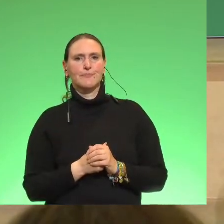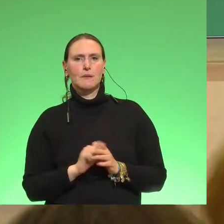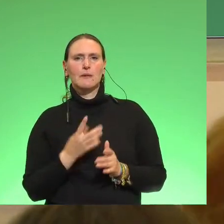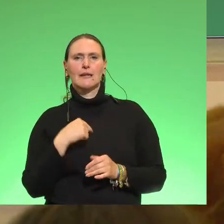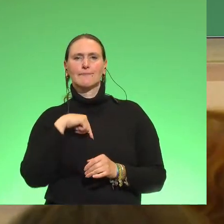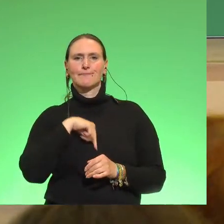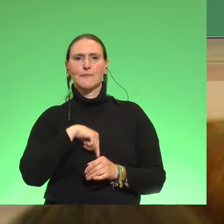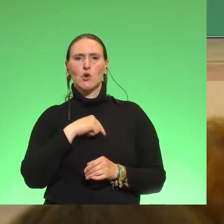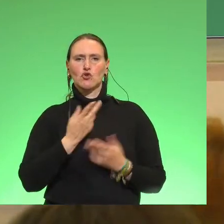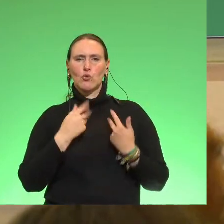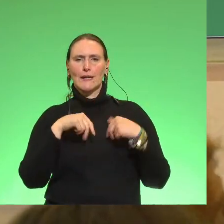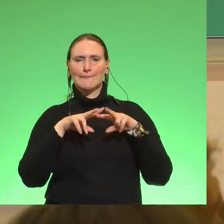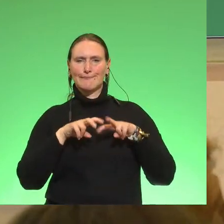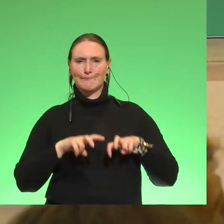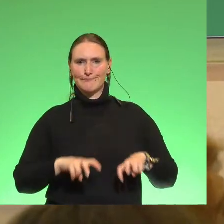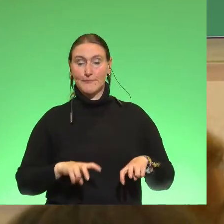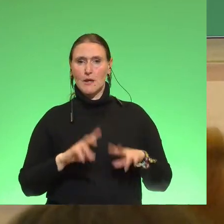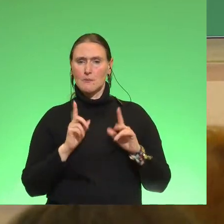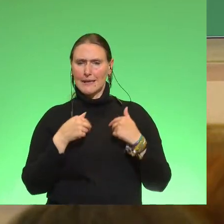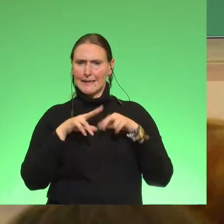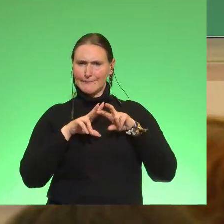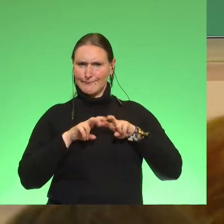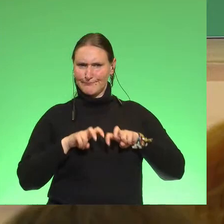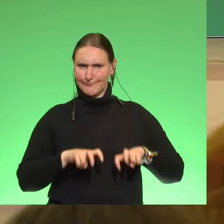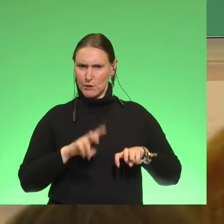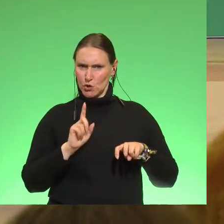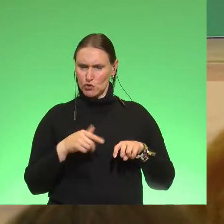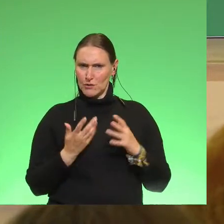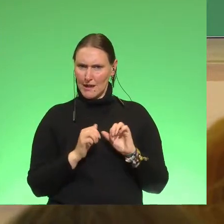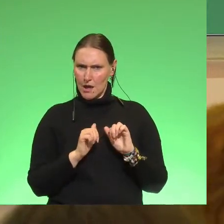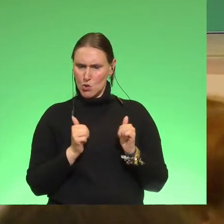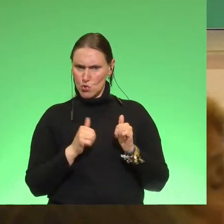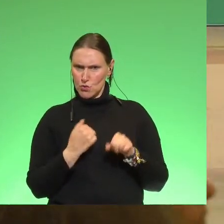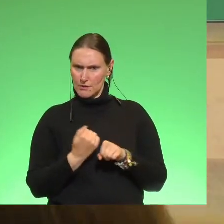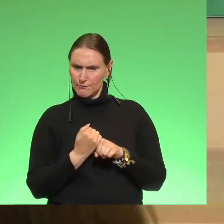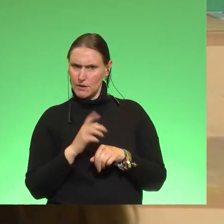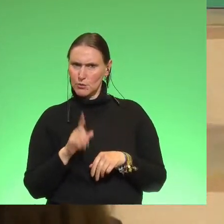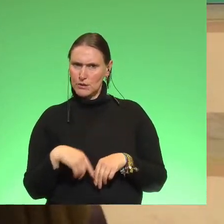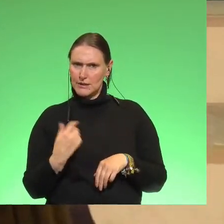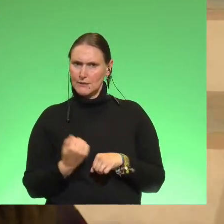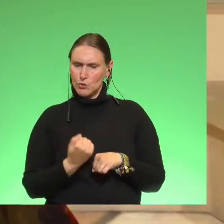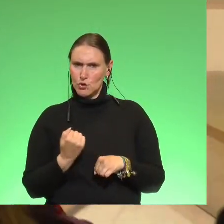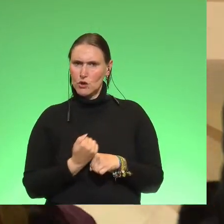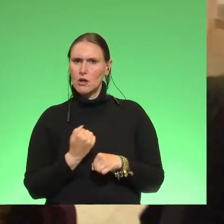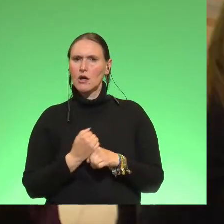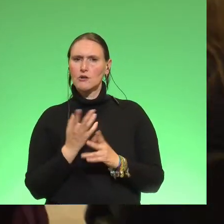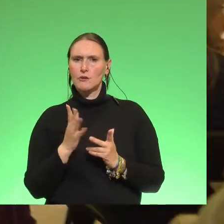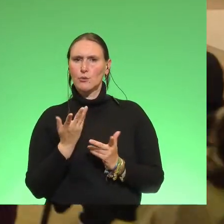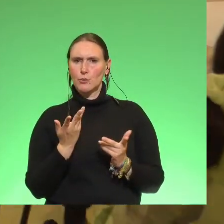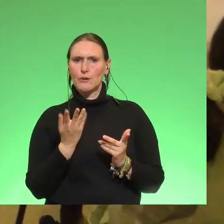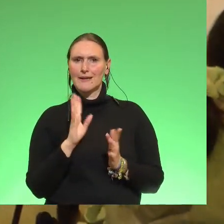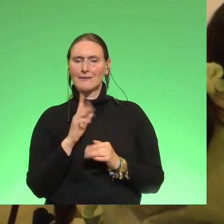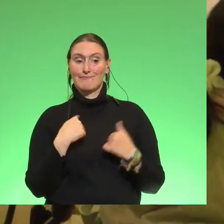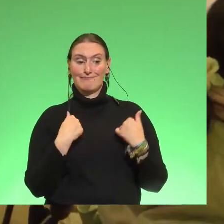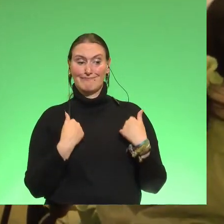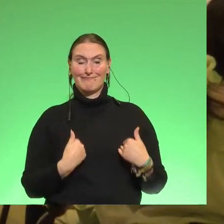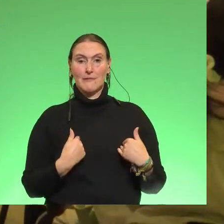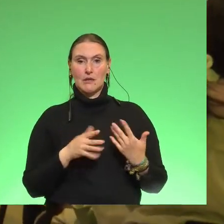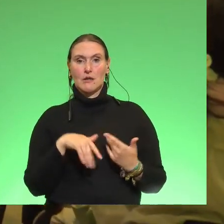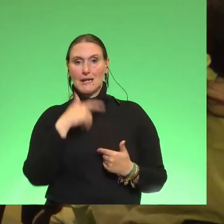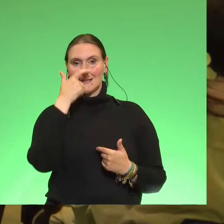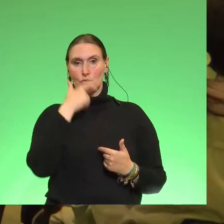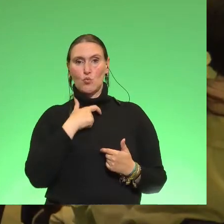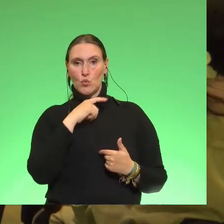is how soul searching can happen, especially when you're working in, let's say, white institutions, as a white person, but also as a person